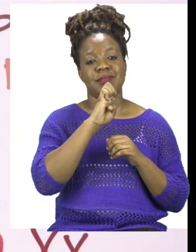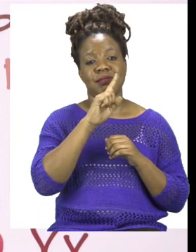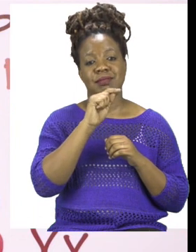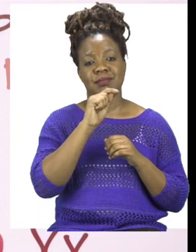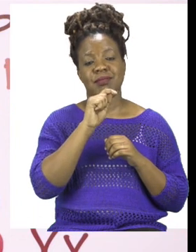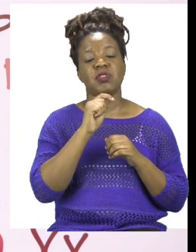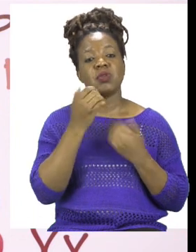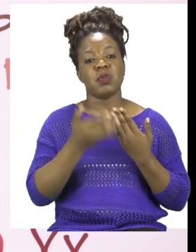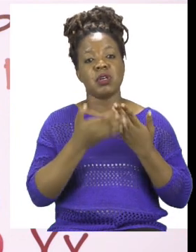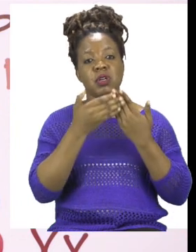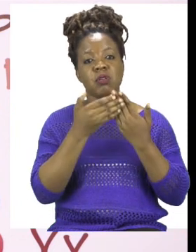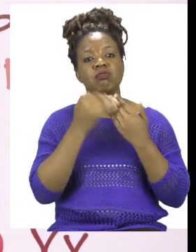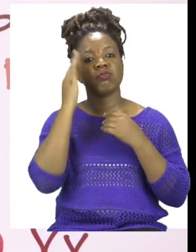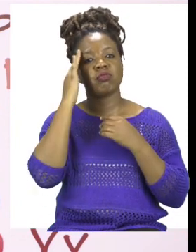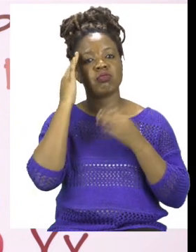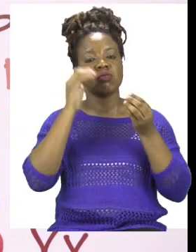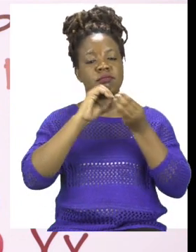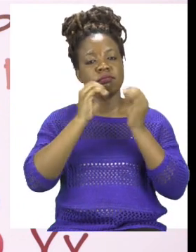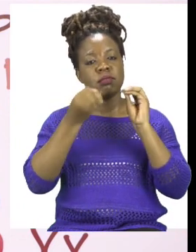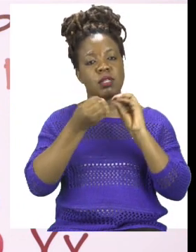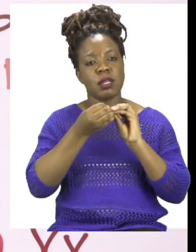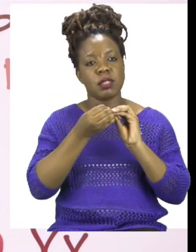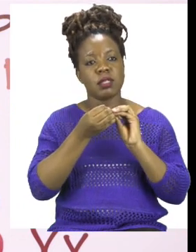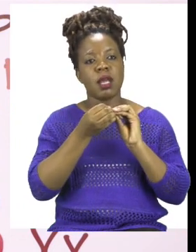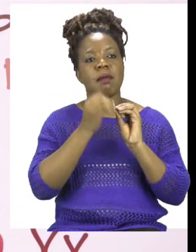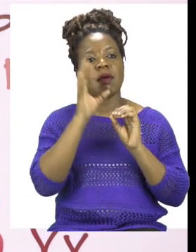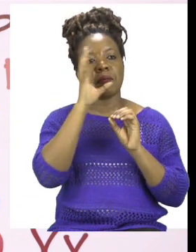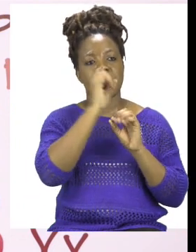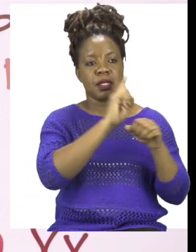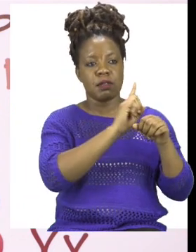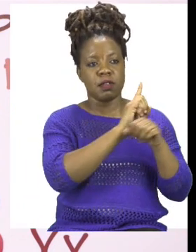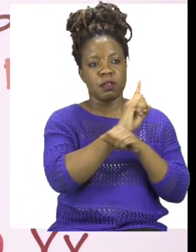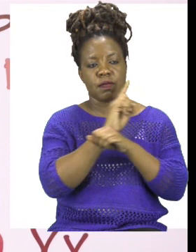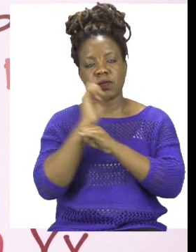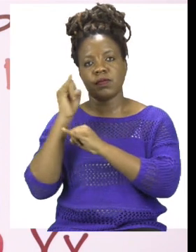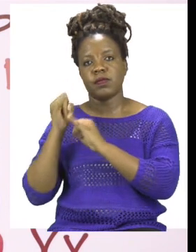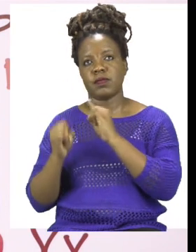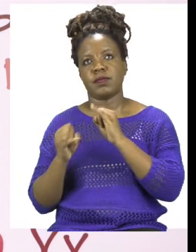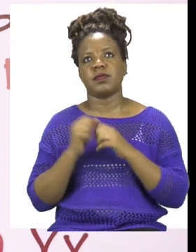Since this is the 5 times table, I'm going to draw 5 sets.